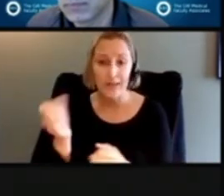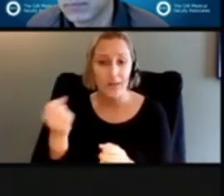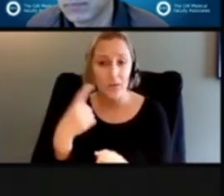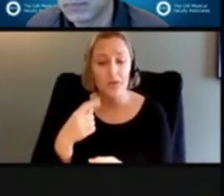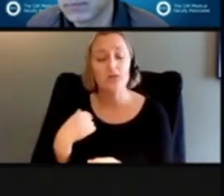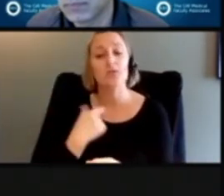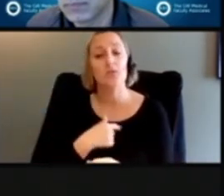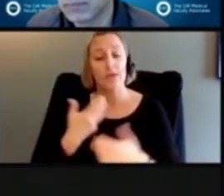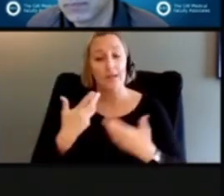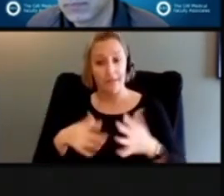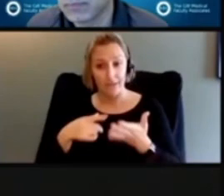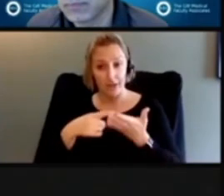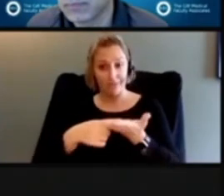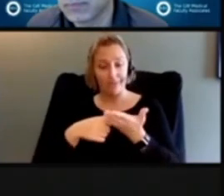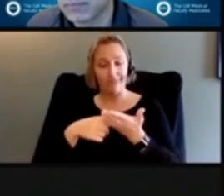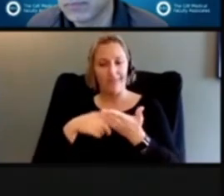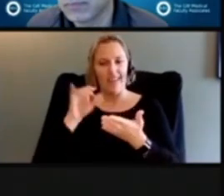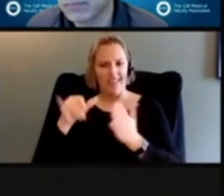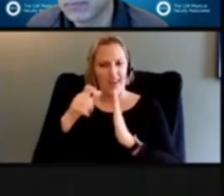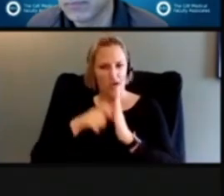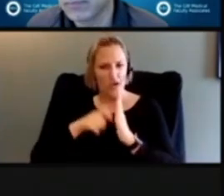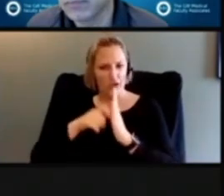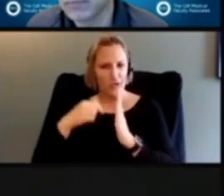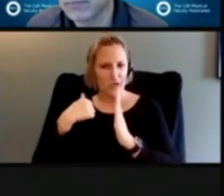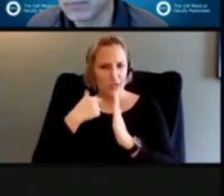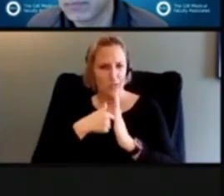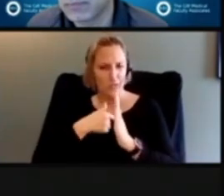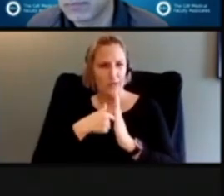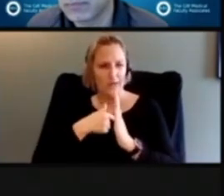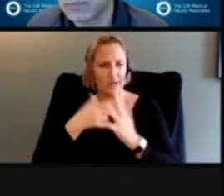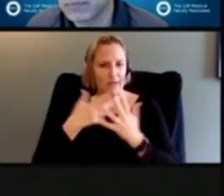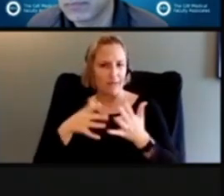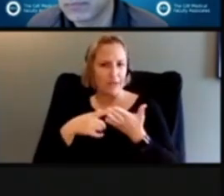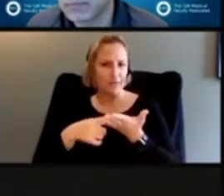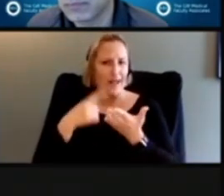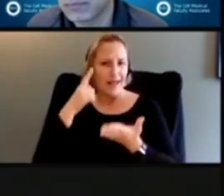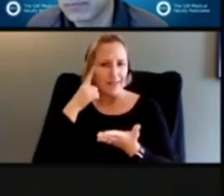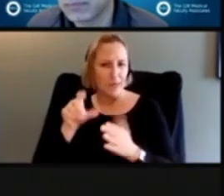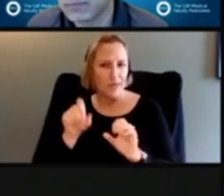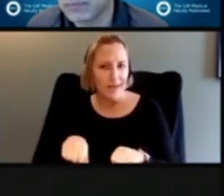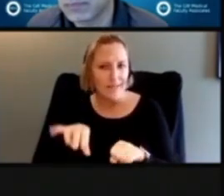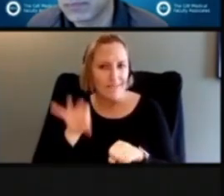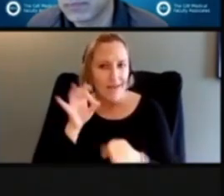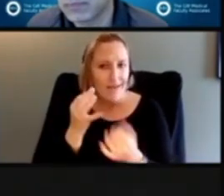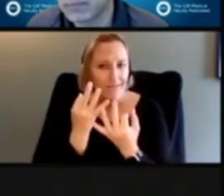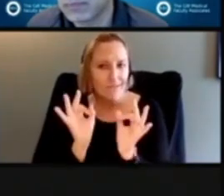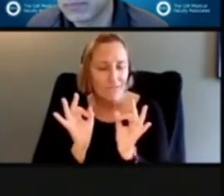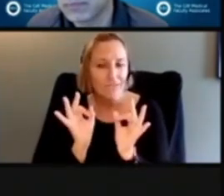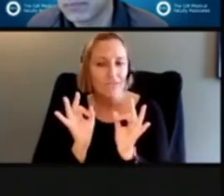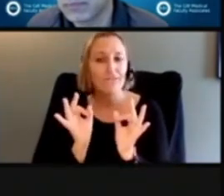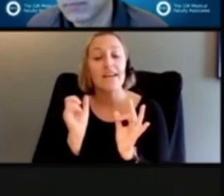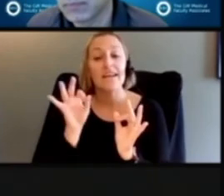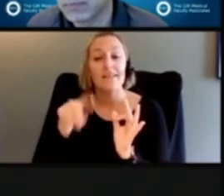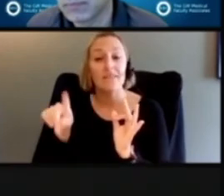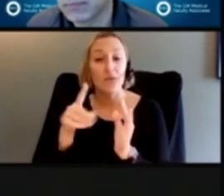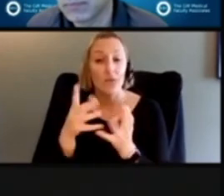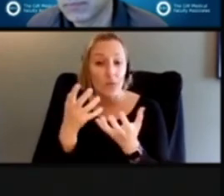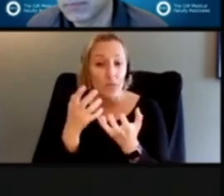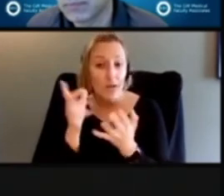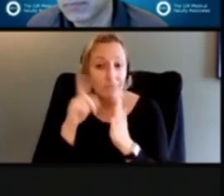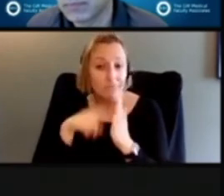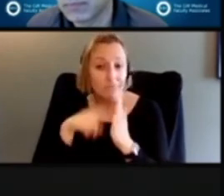covered in that article that I reference, and I think it's available for free for those of you who want to look at